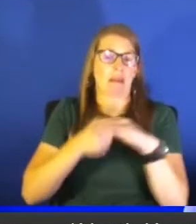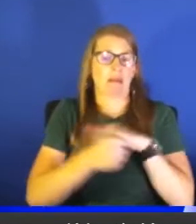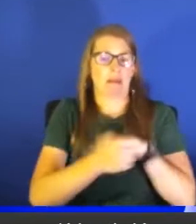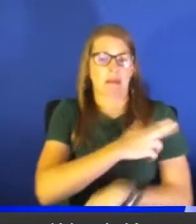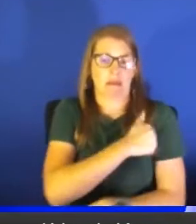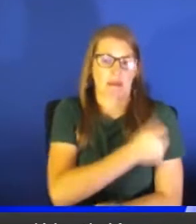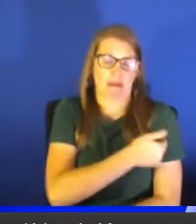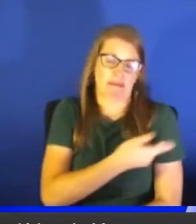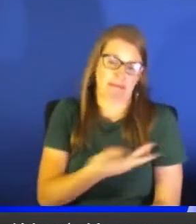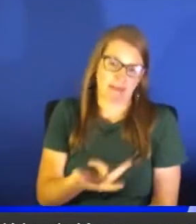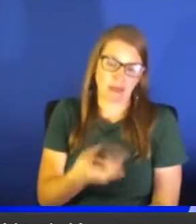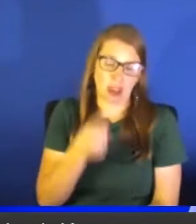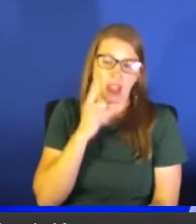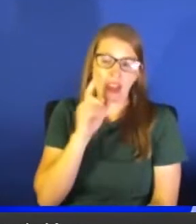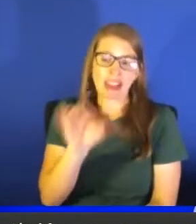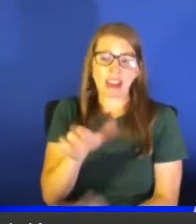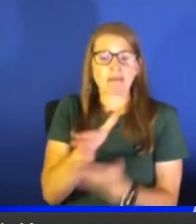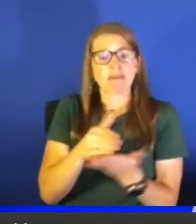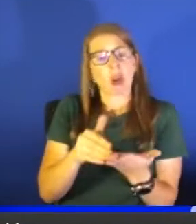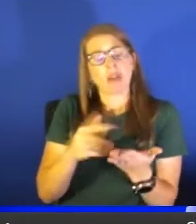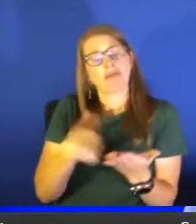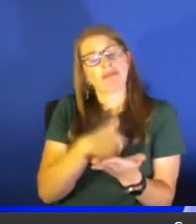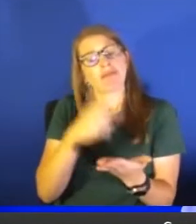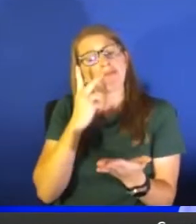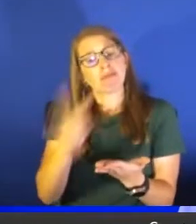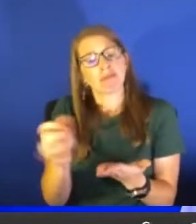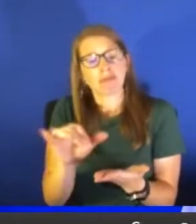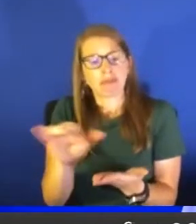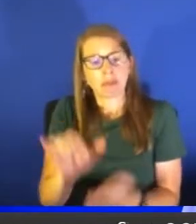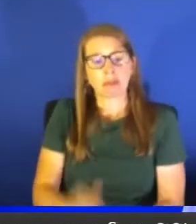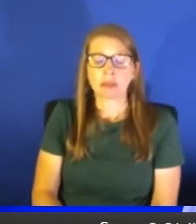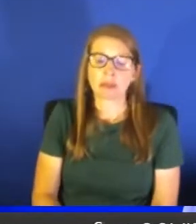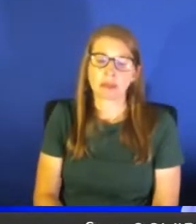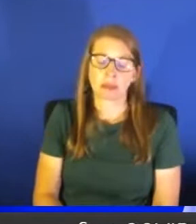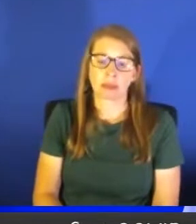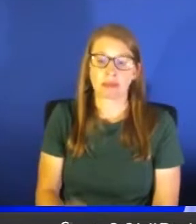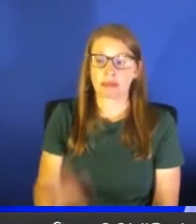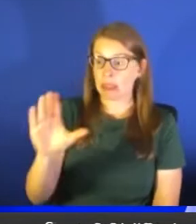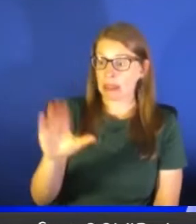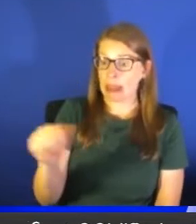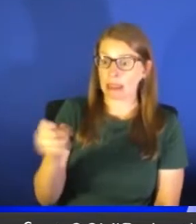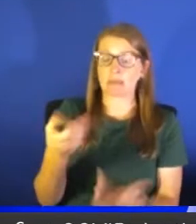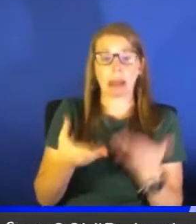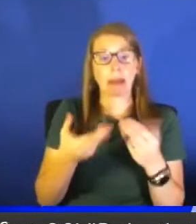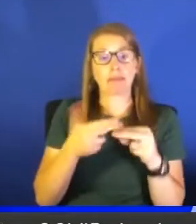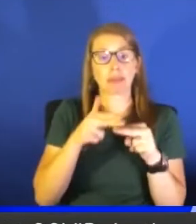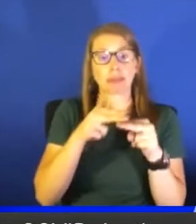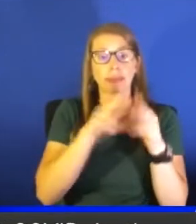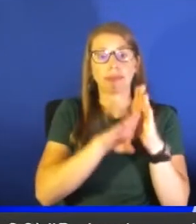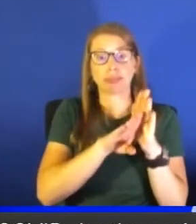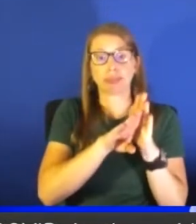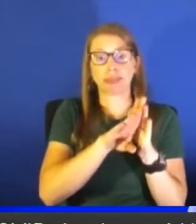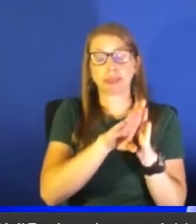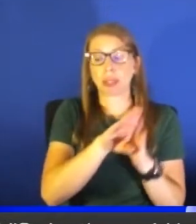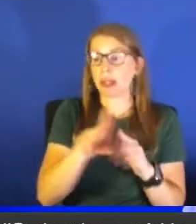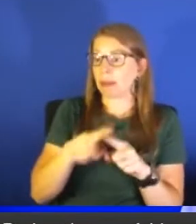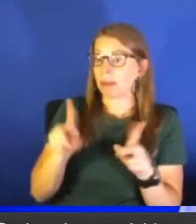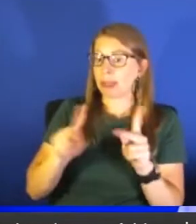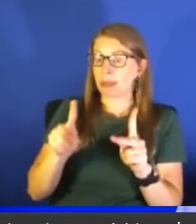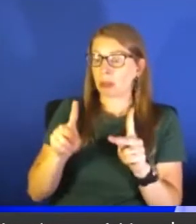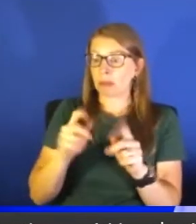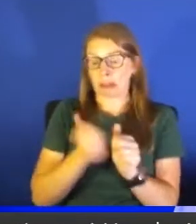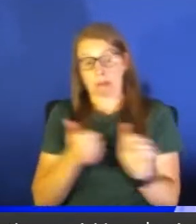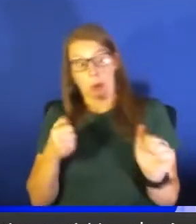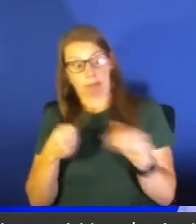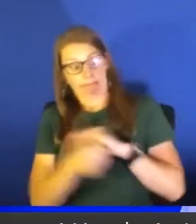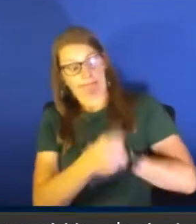I think that's part of what we are seeing as well. So as long as the cases may be going up, but if we can protect people and keep people from coming to the hospital, that's